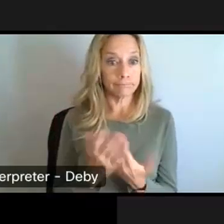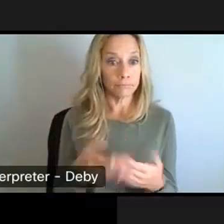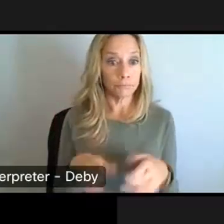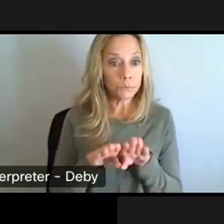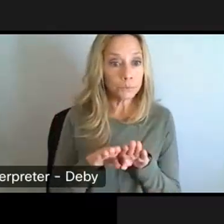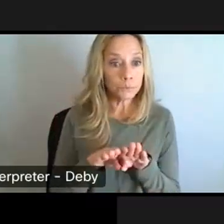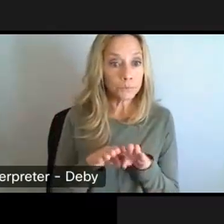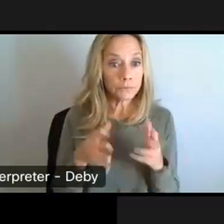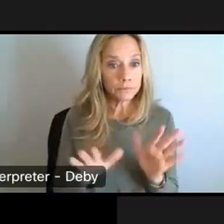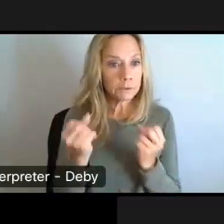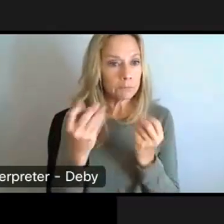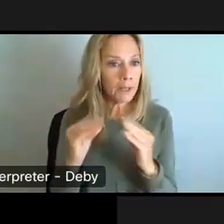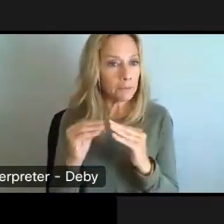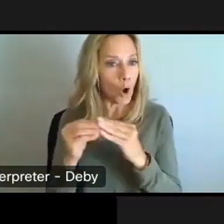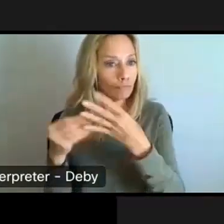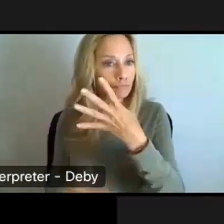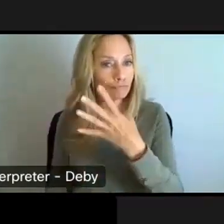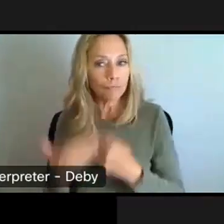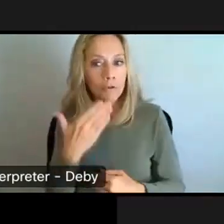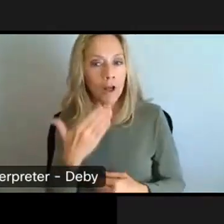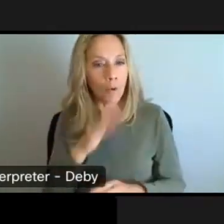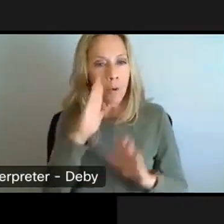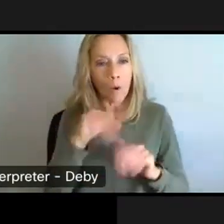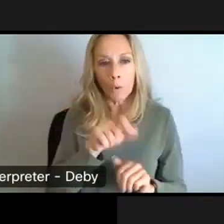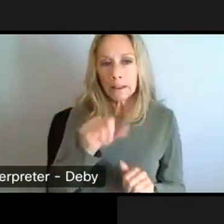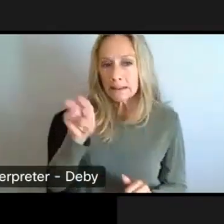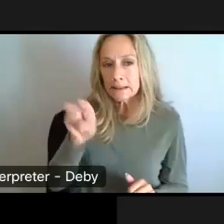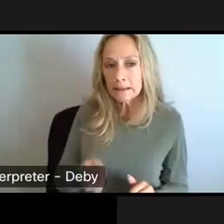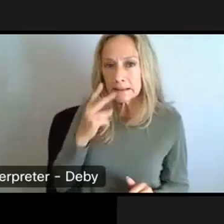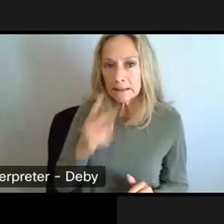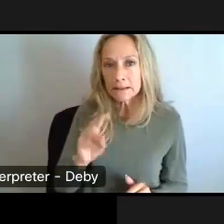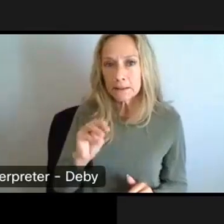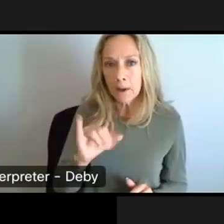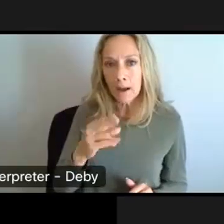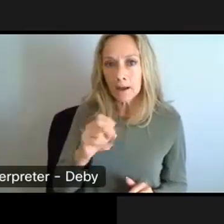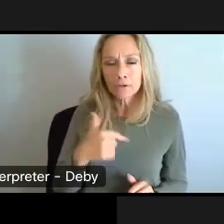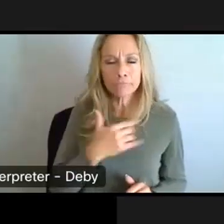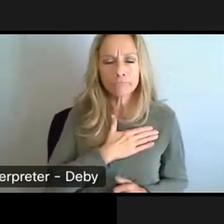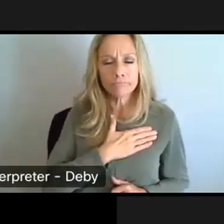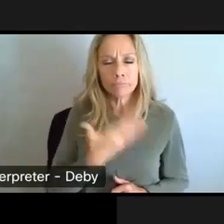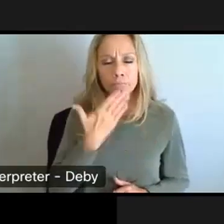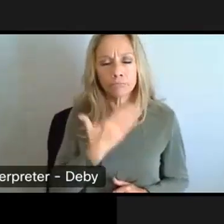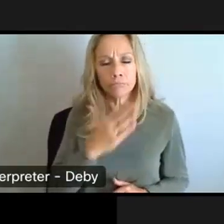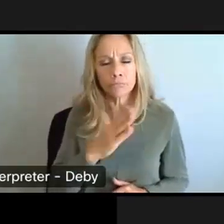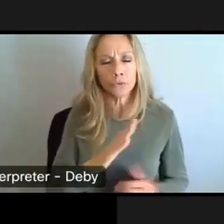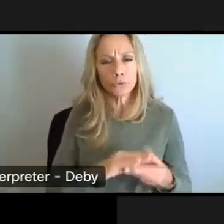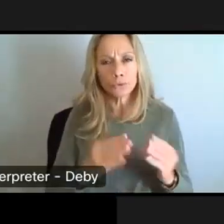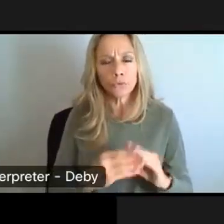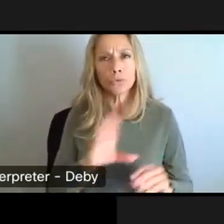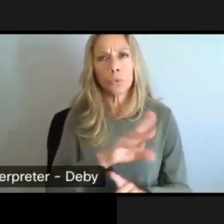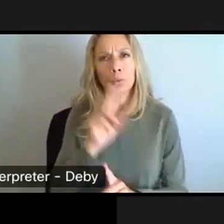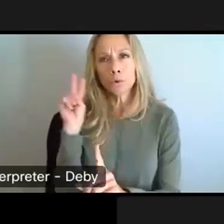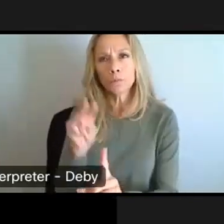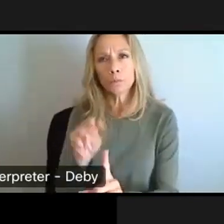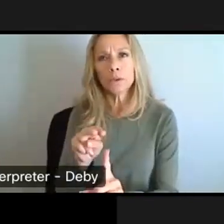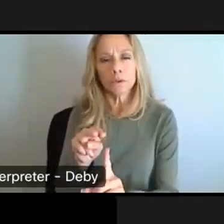A lot more thank yous coming in the chat. I hope you can see those, Michael. We've really appreciated having you and hearing your story and your perspective. That's